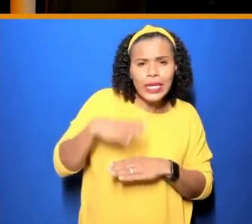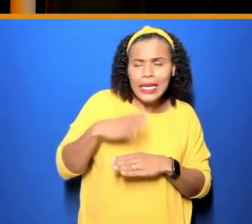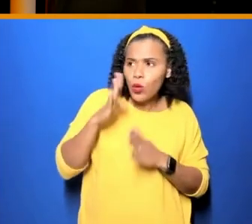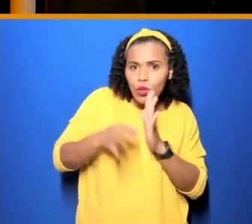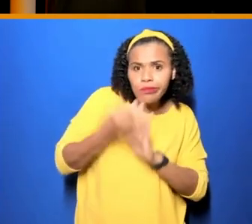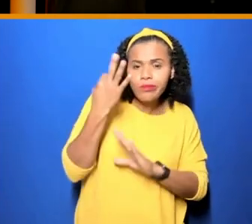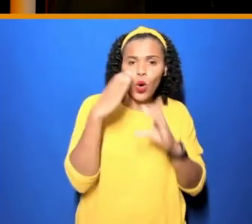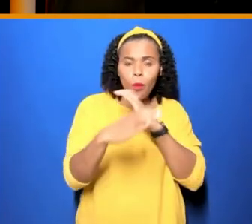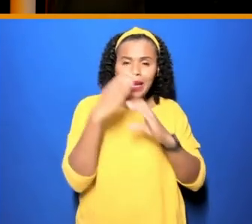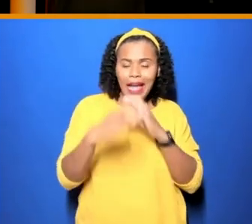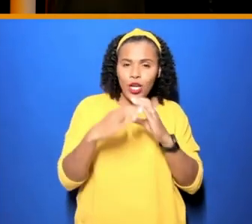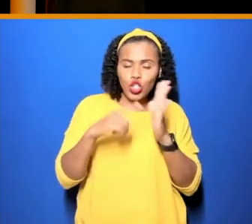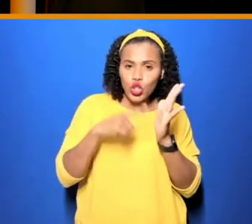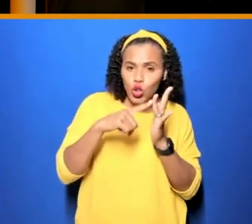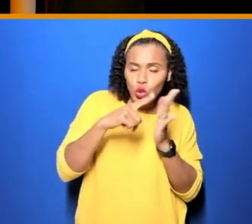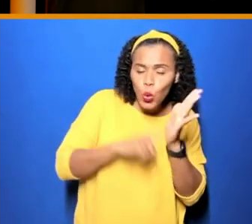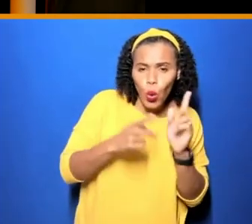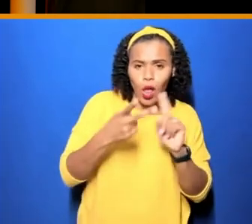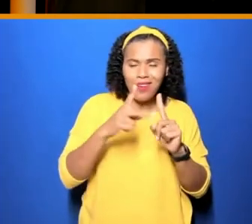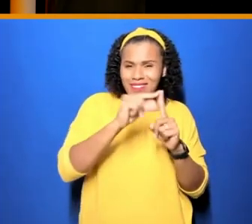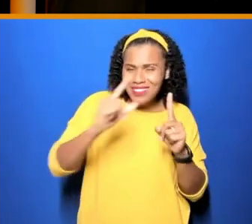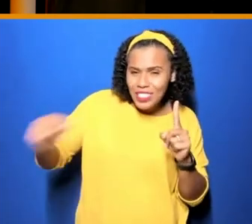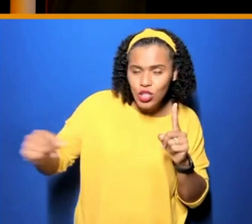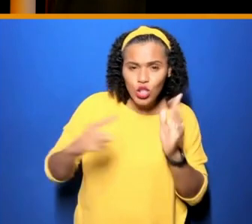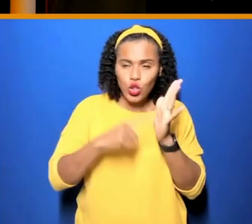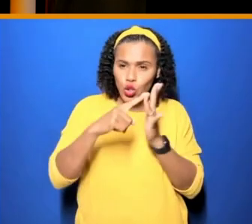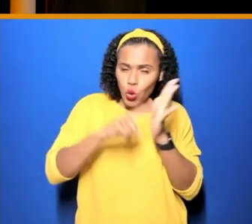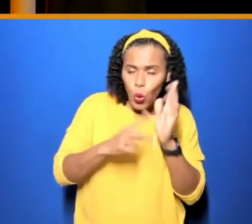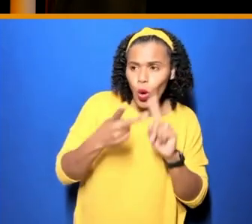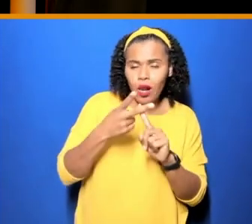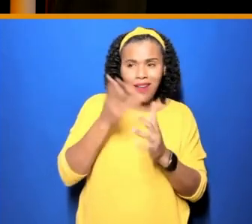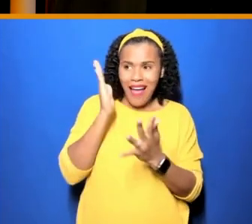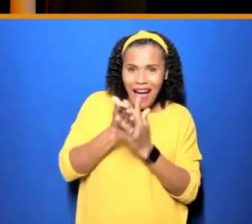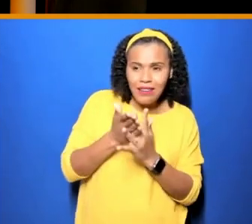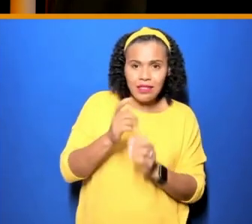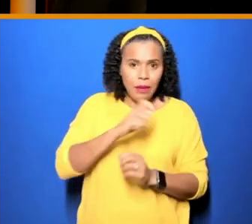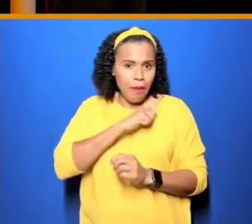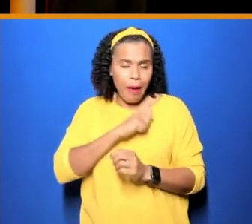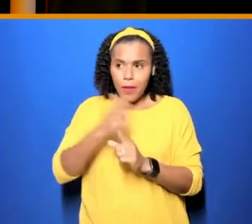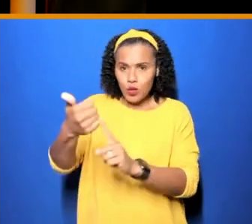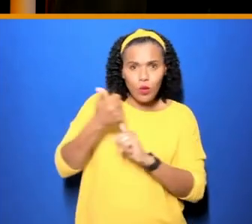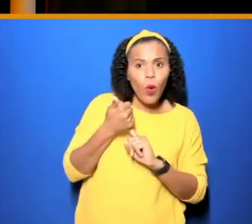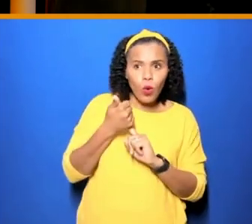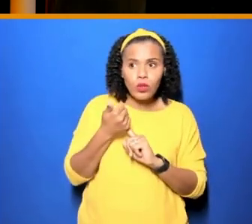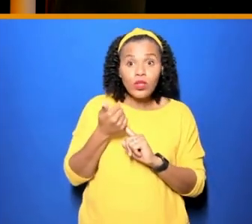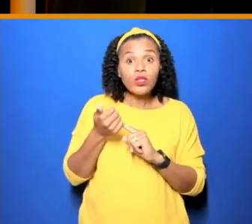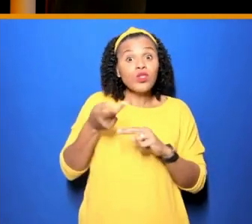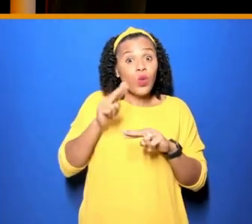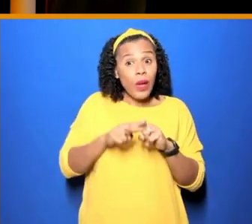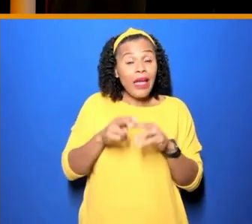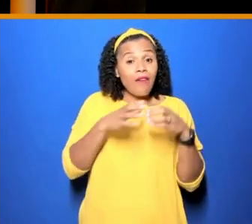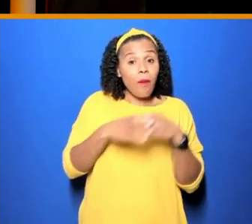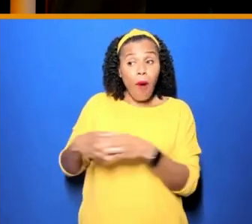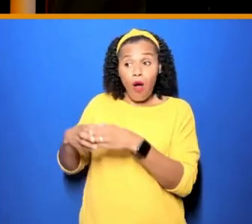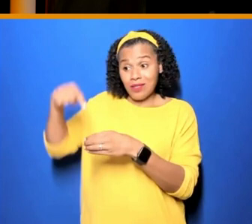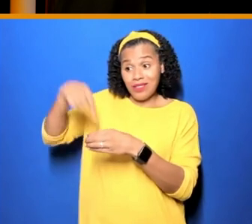tools and digital tools, better access to member support, because the more effective that party bodies can work, the more they